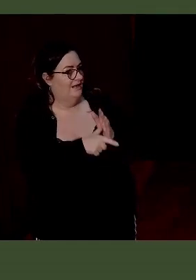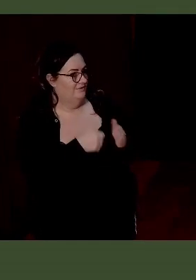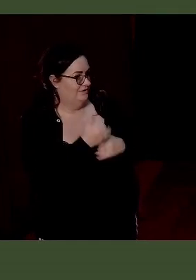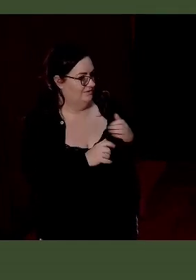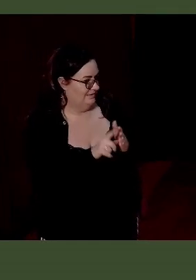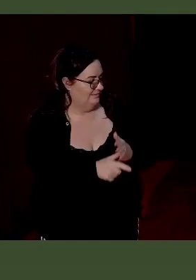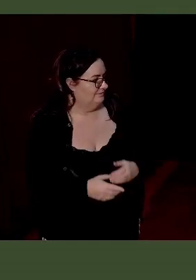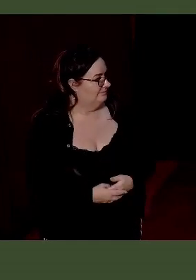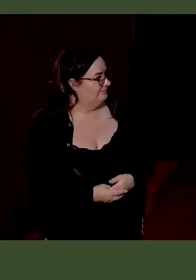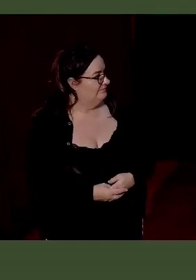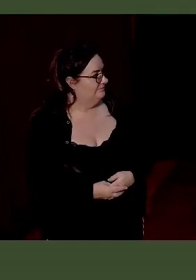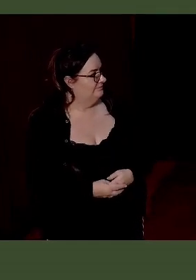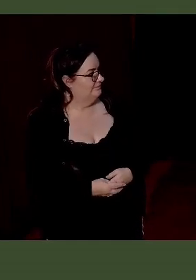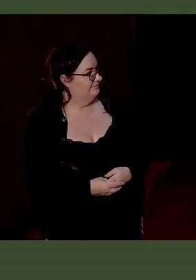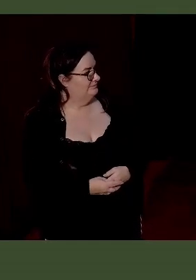was introduced.